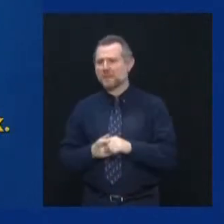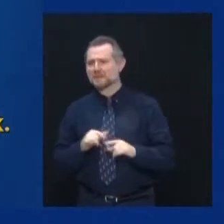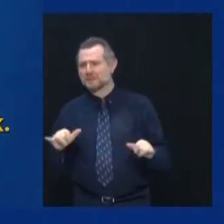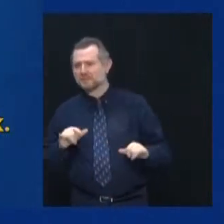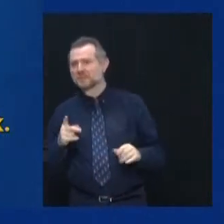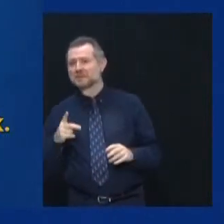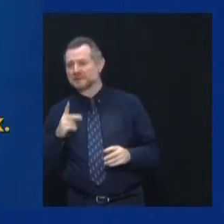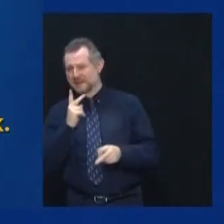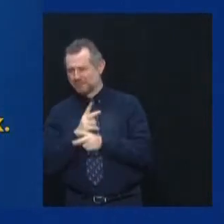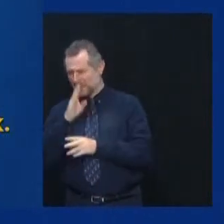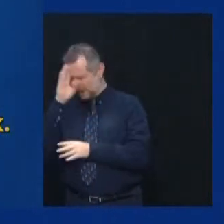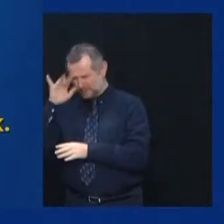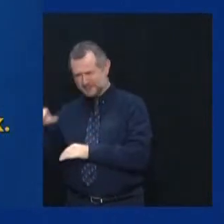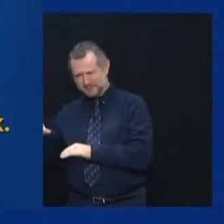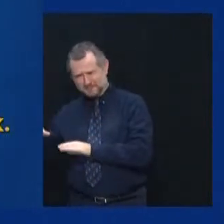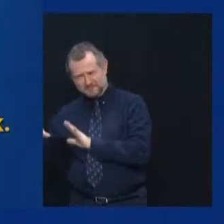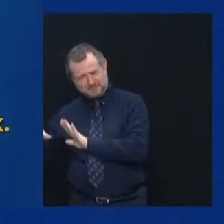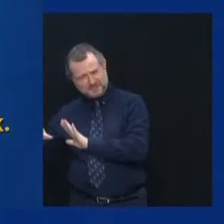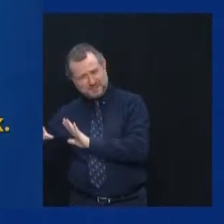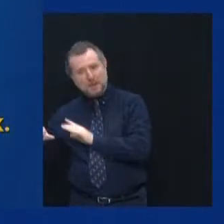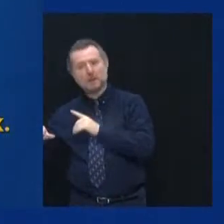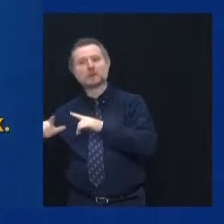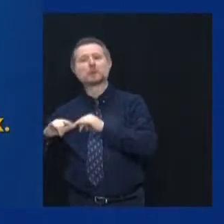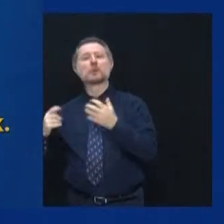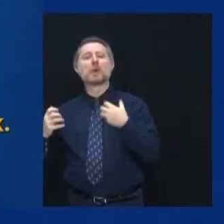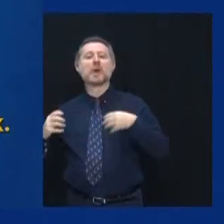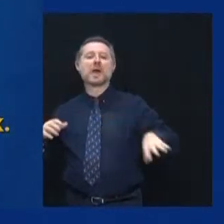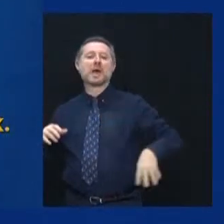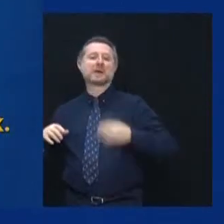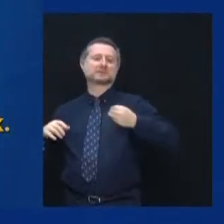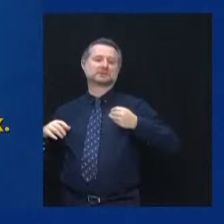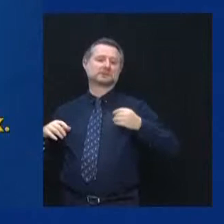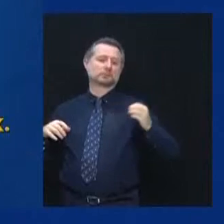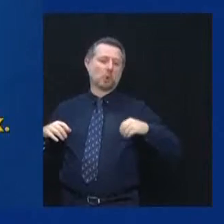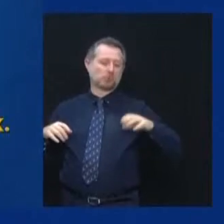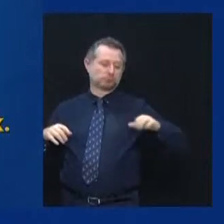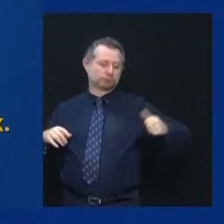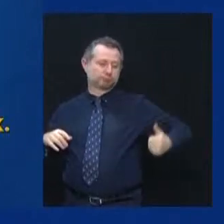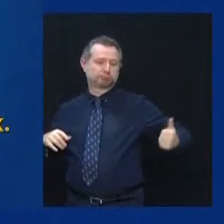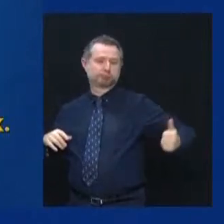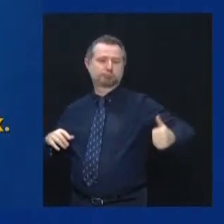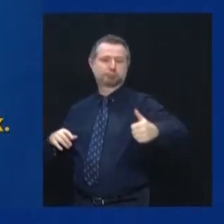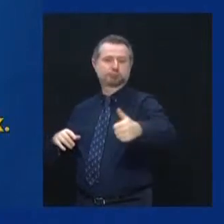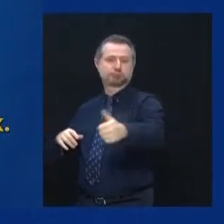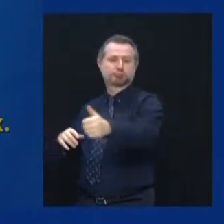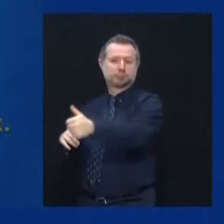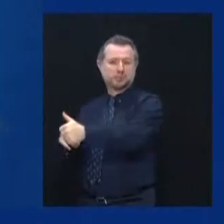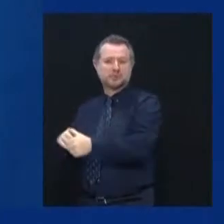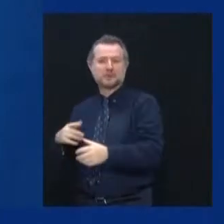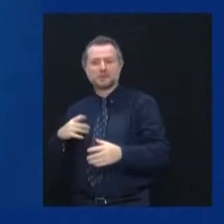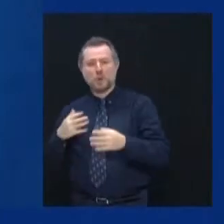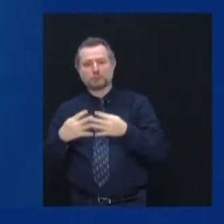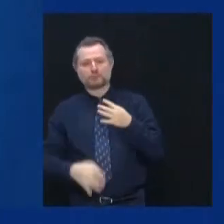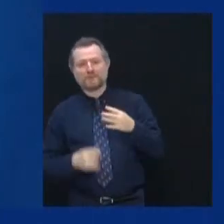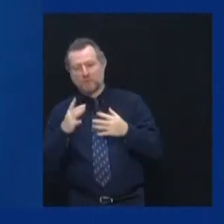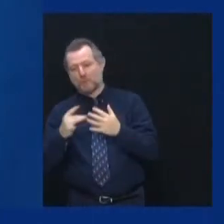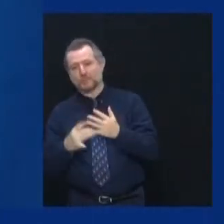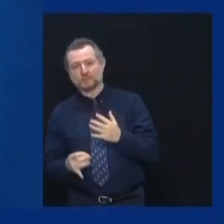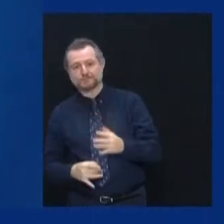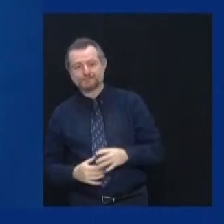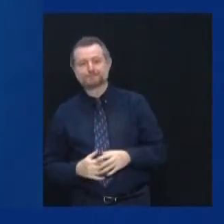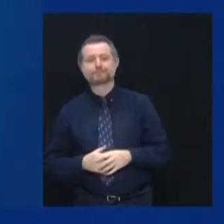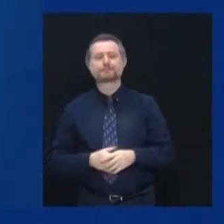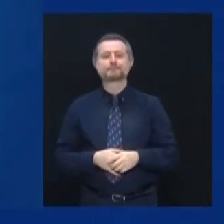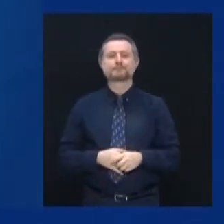also. But we're going to bring in a much larger distribution network to do